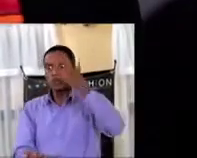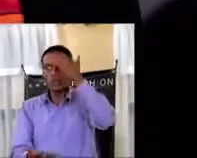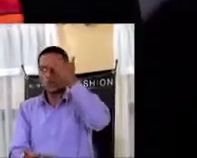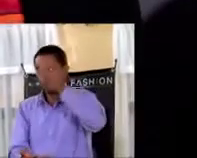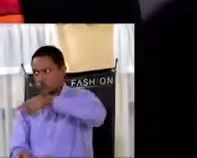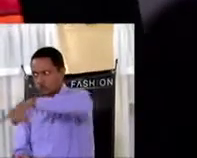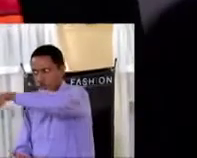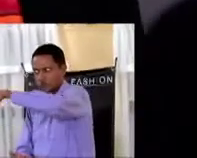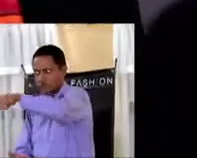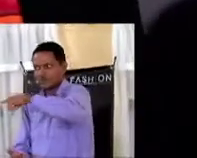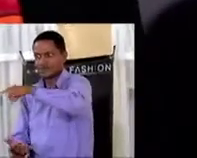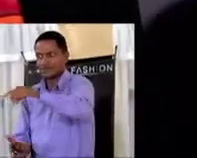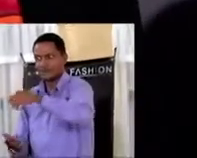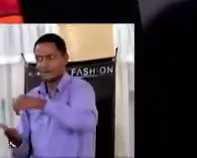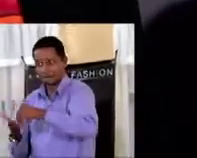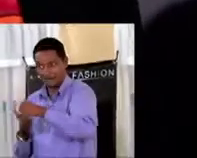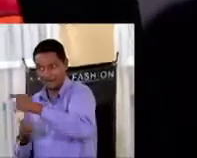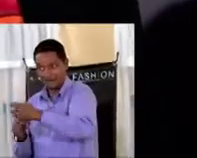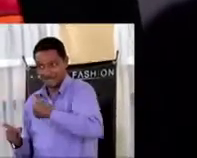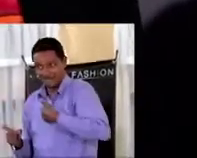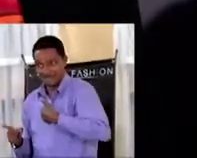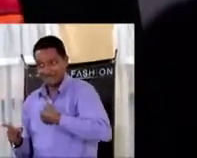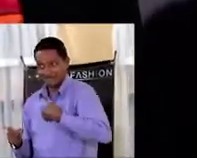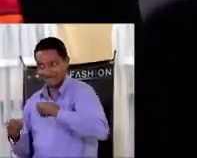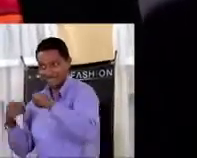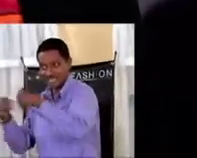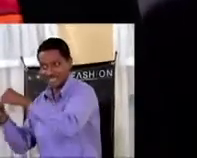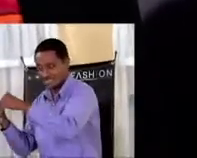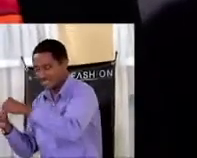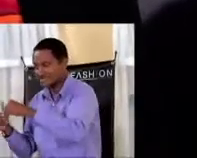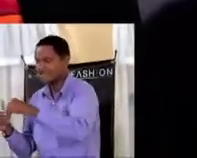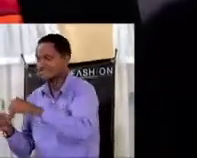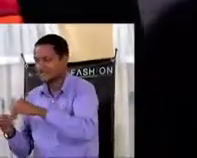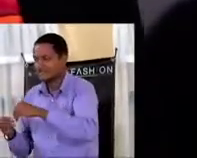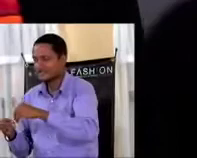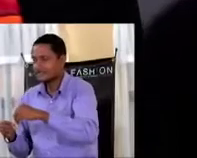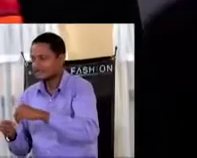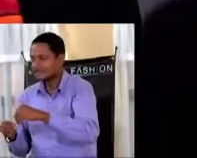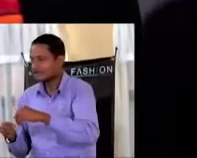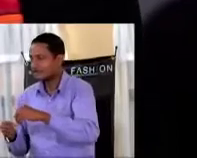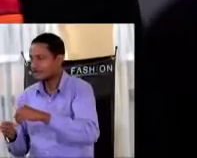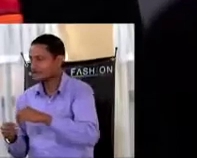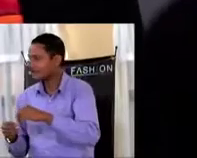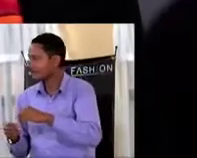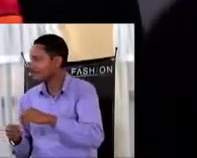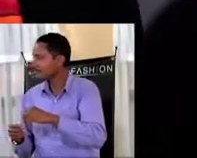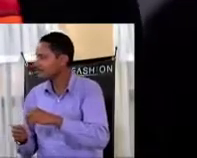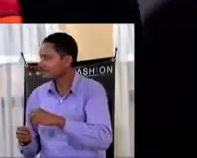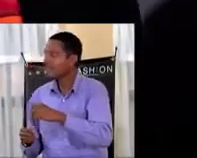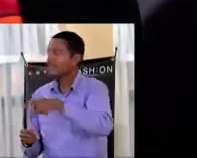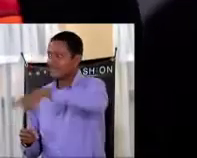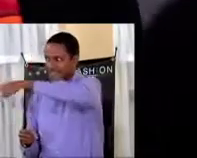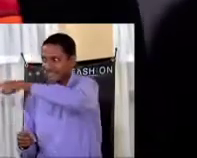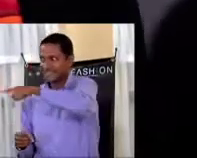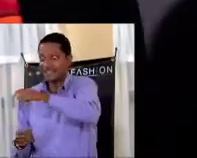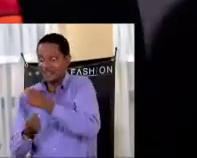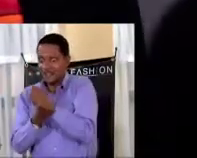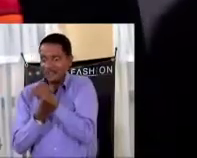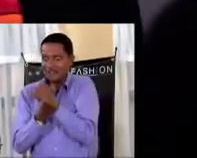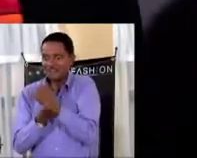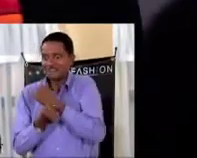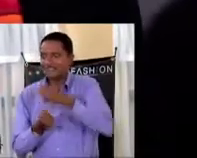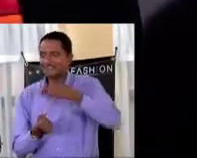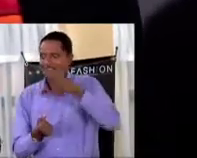customers love these, the crossbody bags became a novelty item then. You know, it was trending a lot and stuff. They love the idea of the